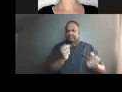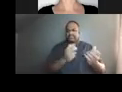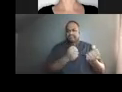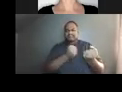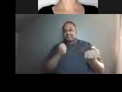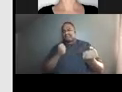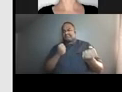you this